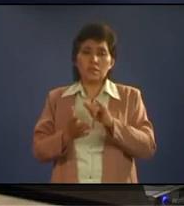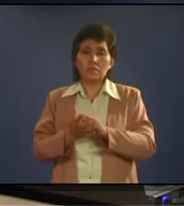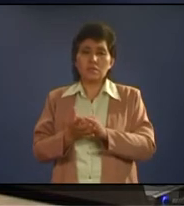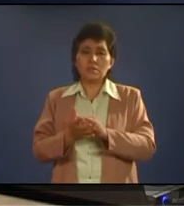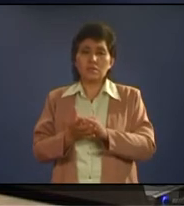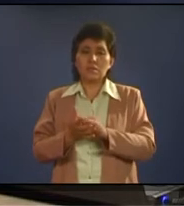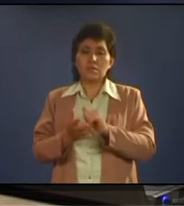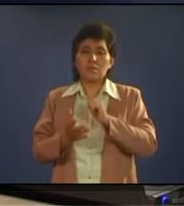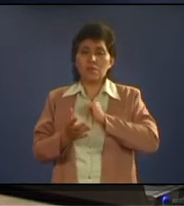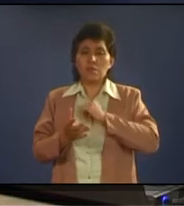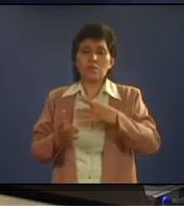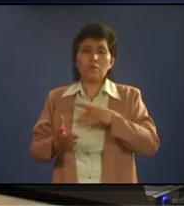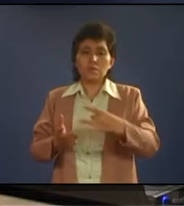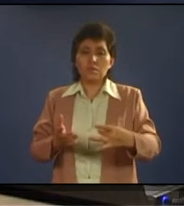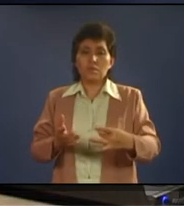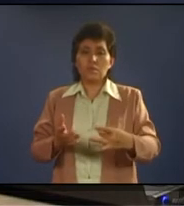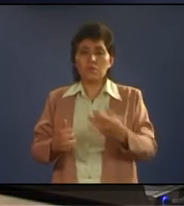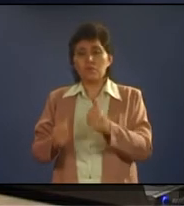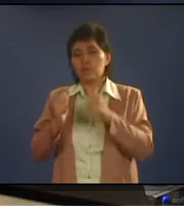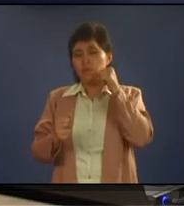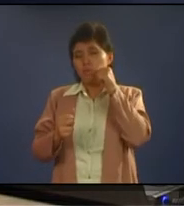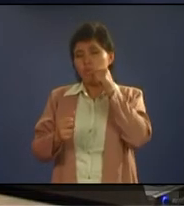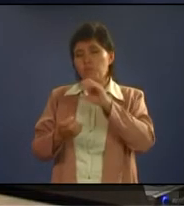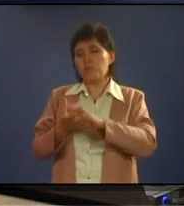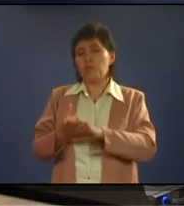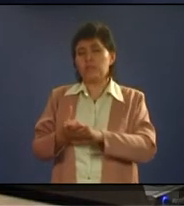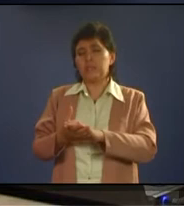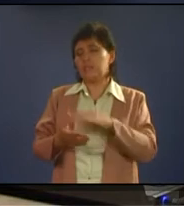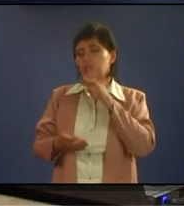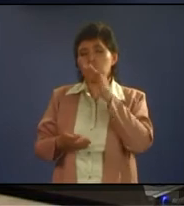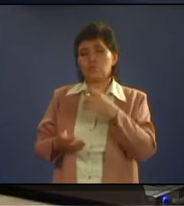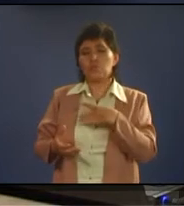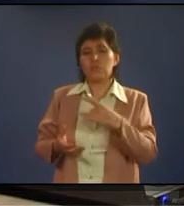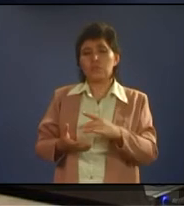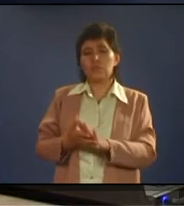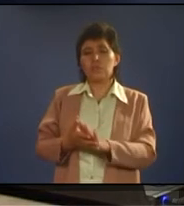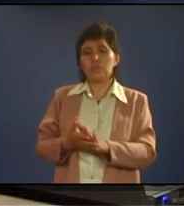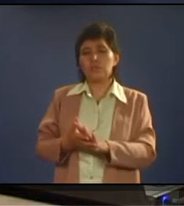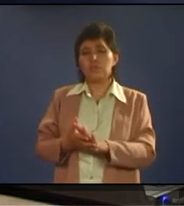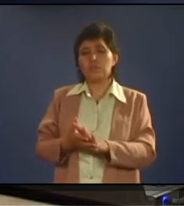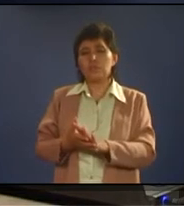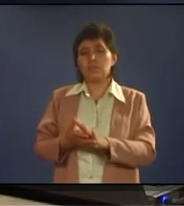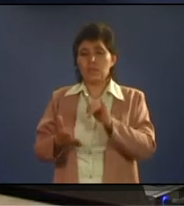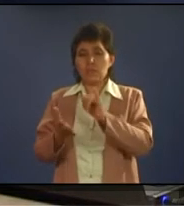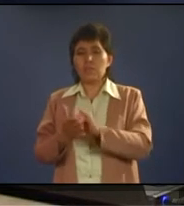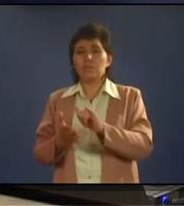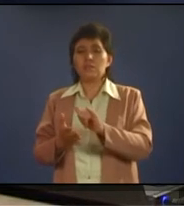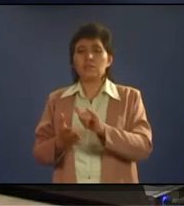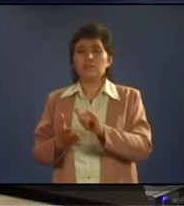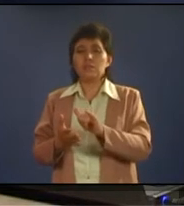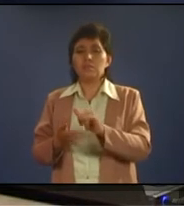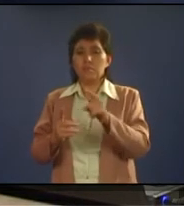they start to have their own interests, which the wife doesn't like or the husband doesn't care. That's